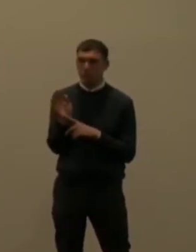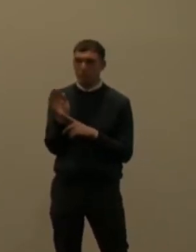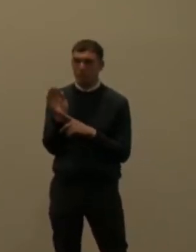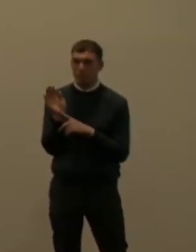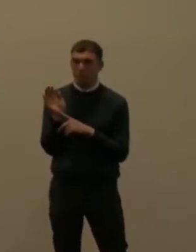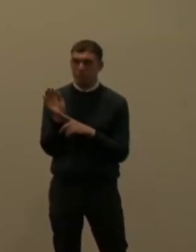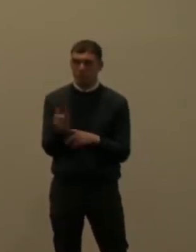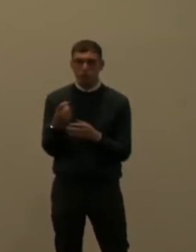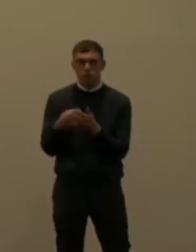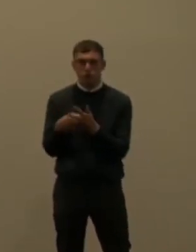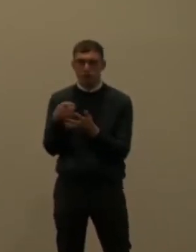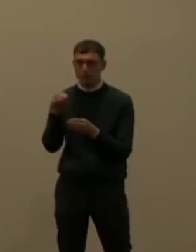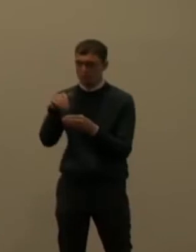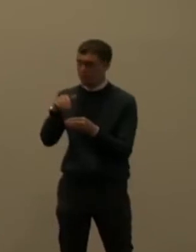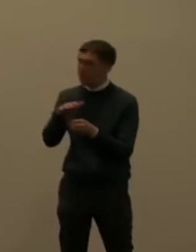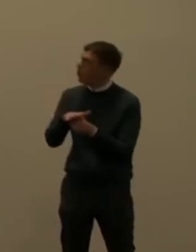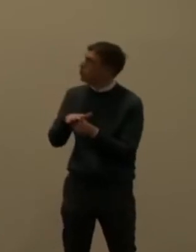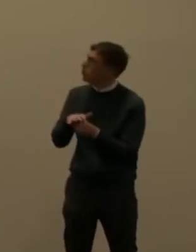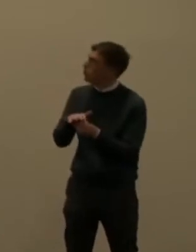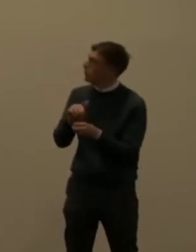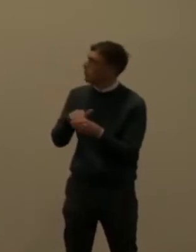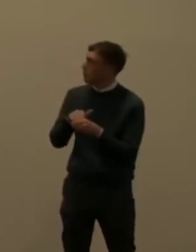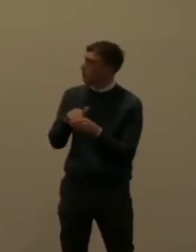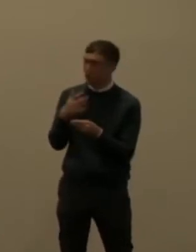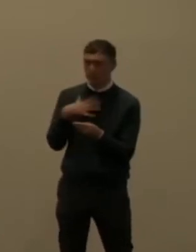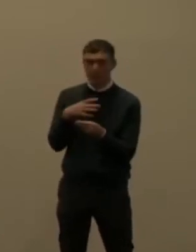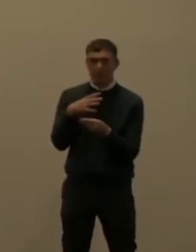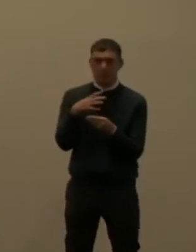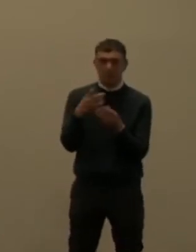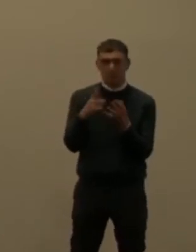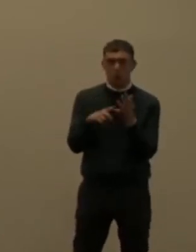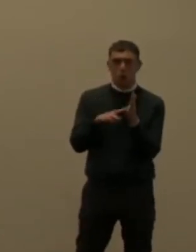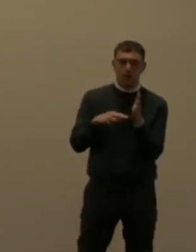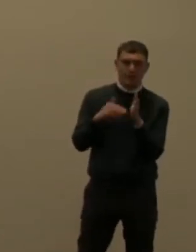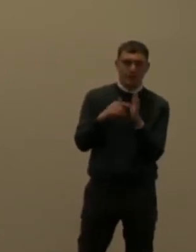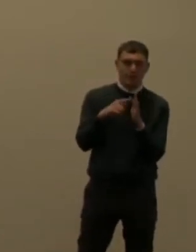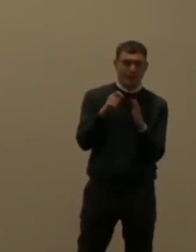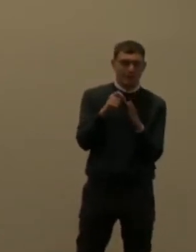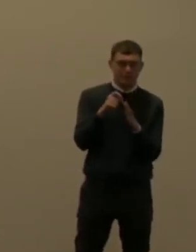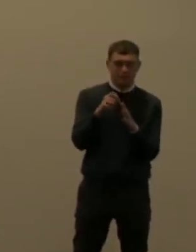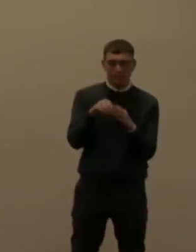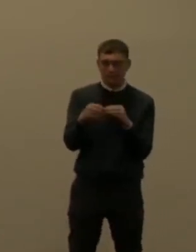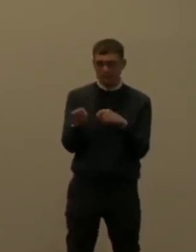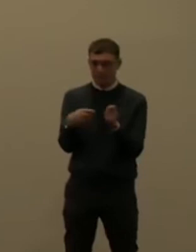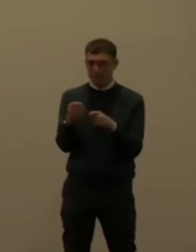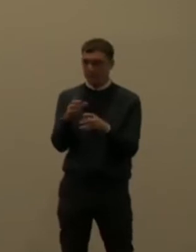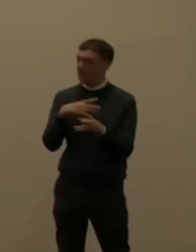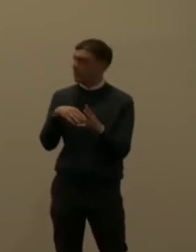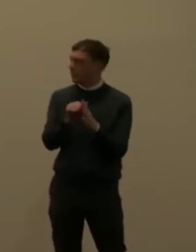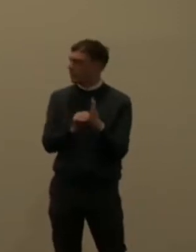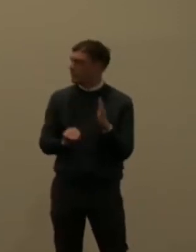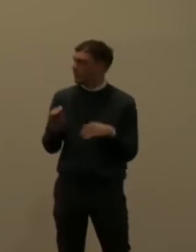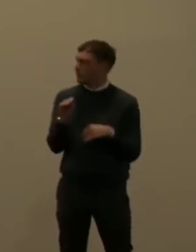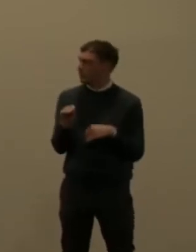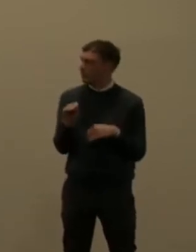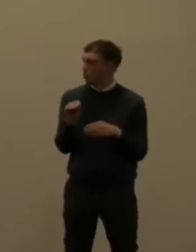my repository. So to unpack the solution, so basically to unzip that zip file, you just need